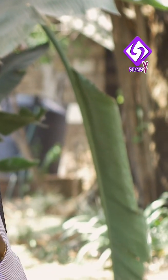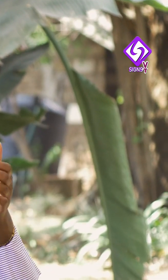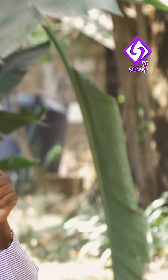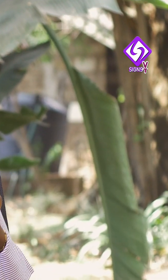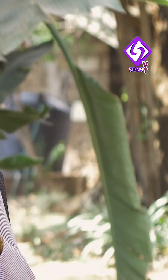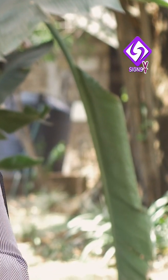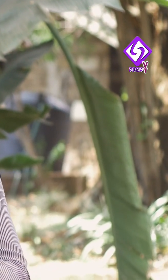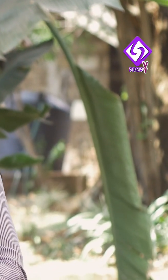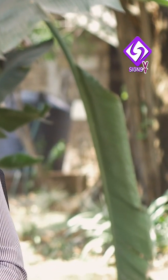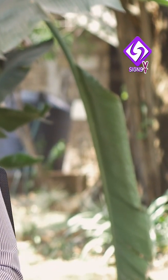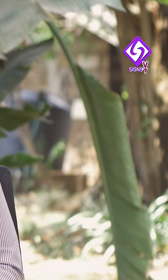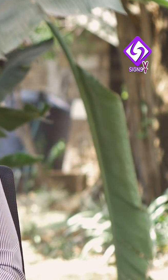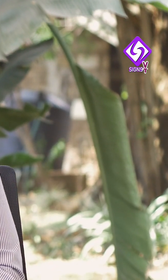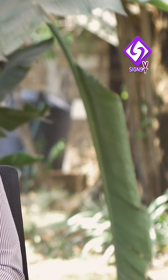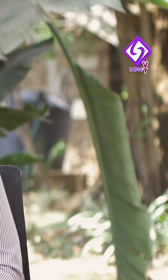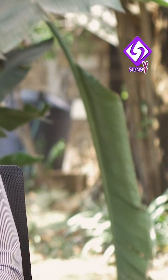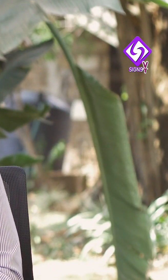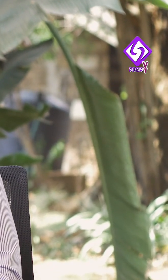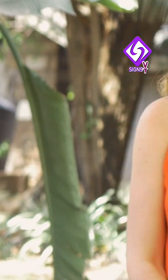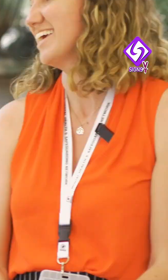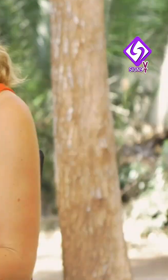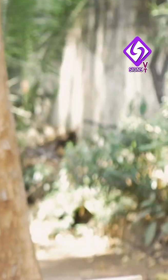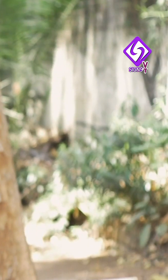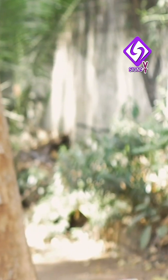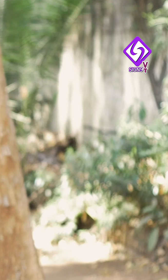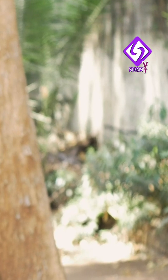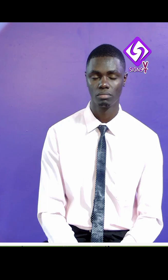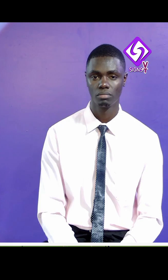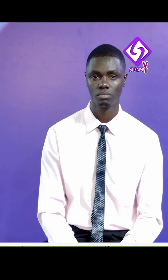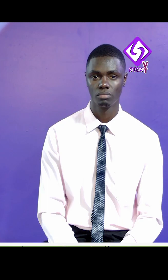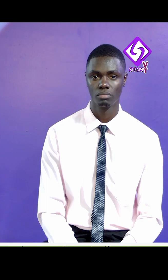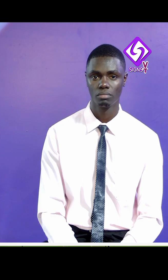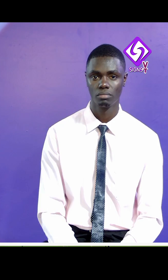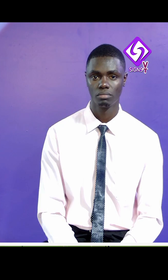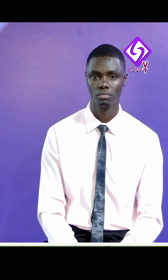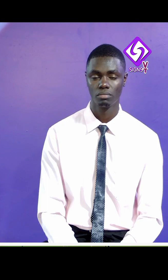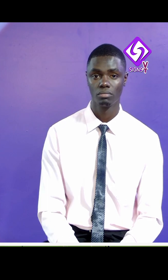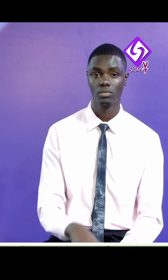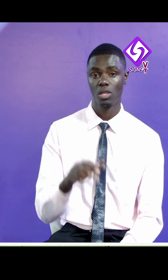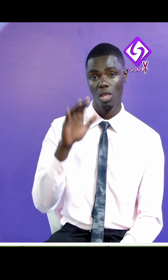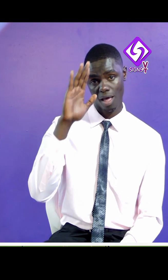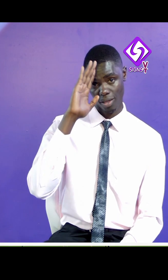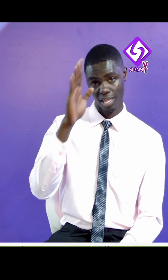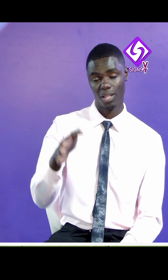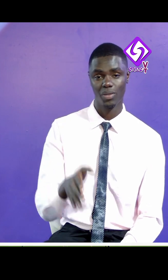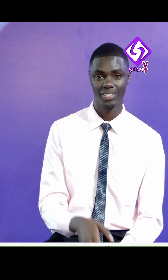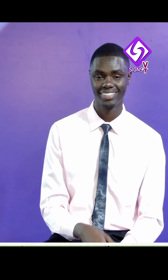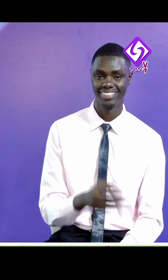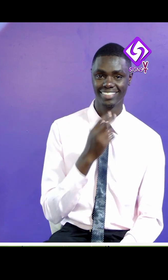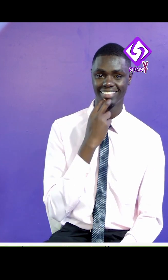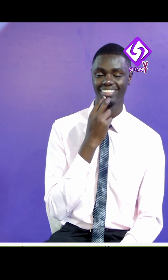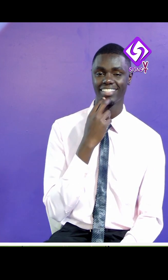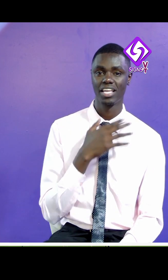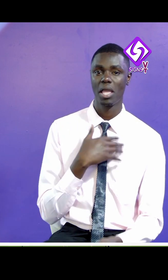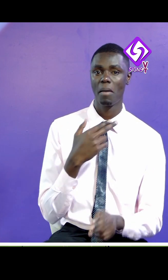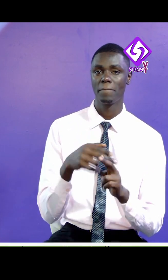So introduce yourself and tell us what you do. Okay, hello. My name's Claire and